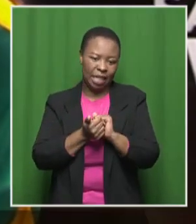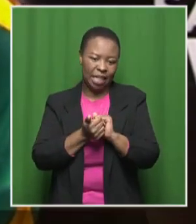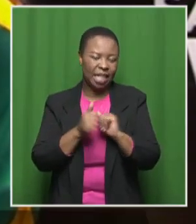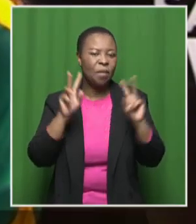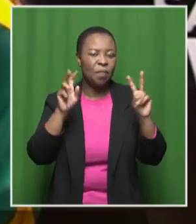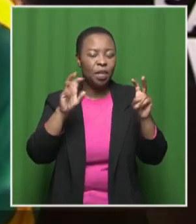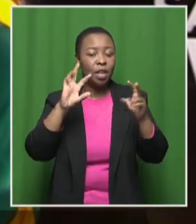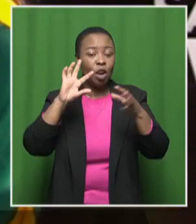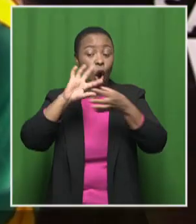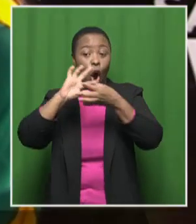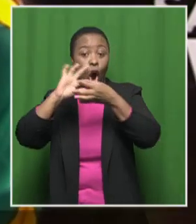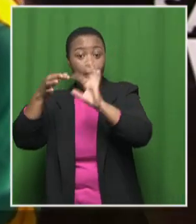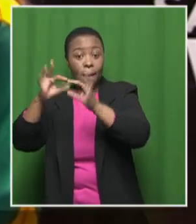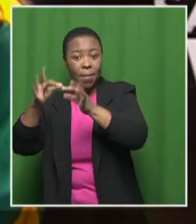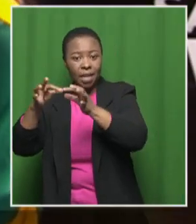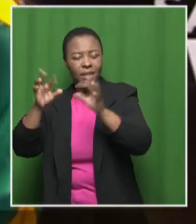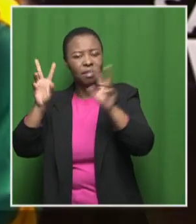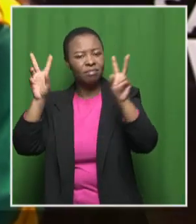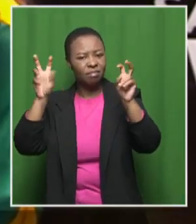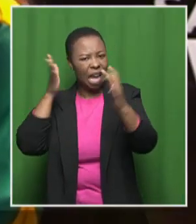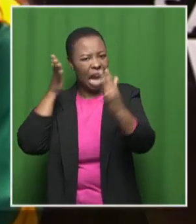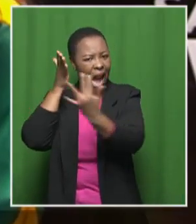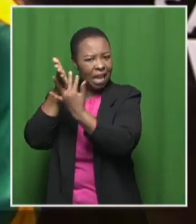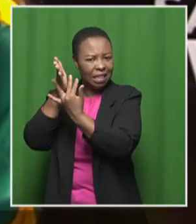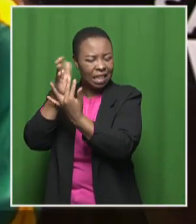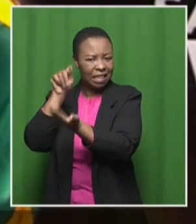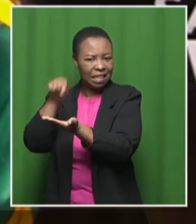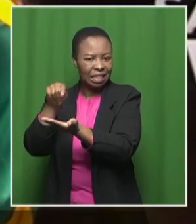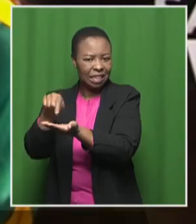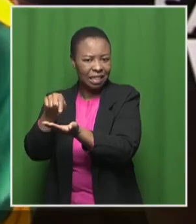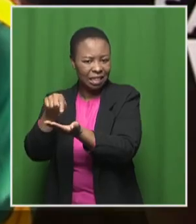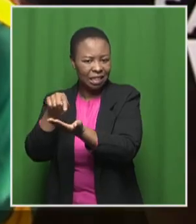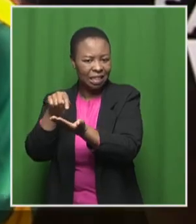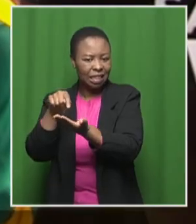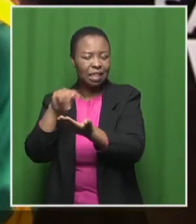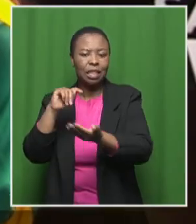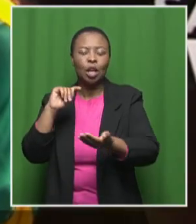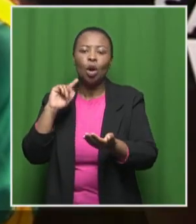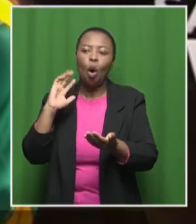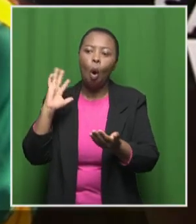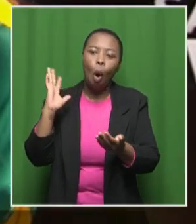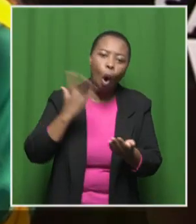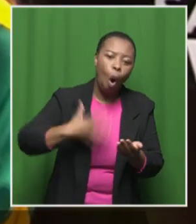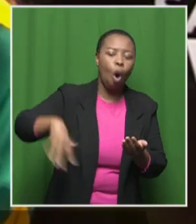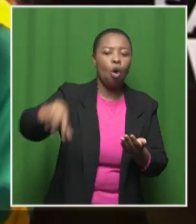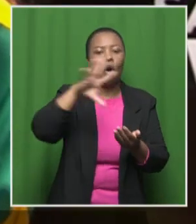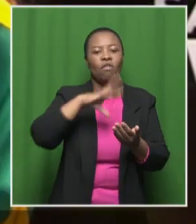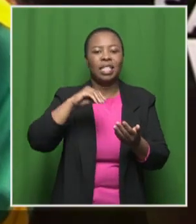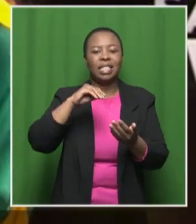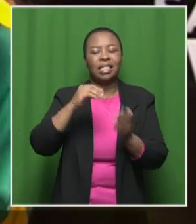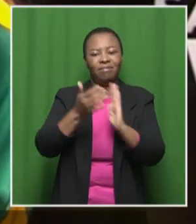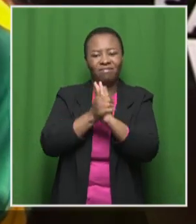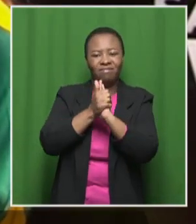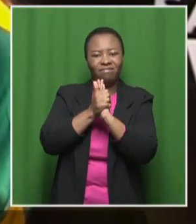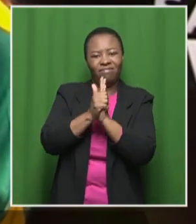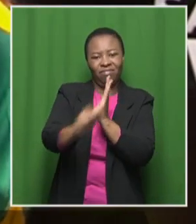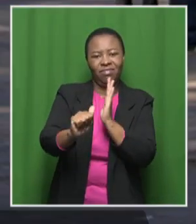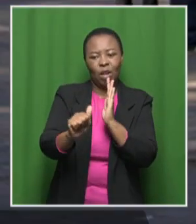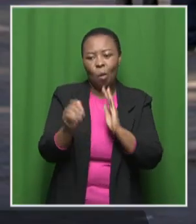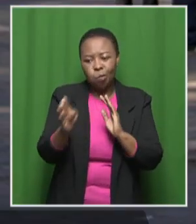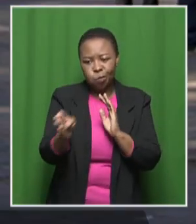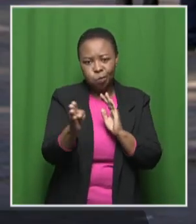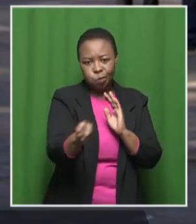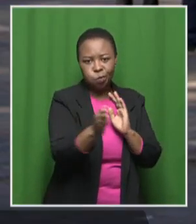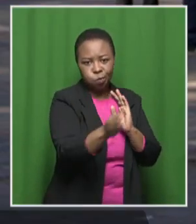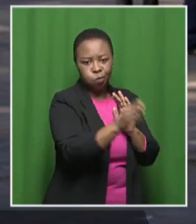to Olympics, it's all about access. Yeah. Every single nook and cranny of this country, we are able to find talent. So we will